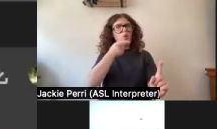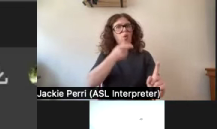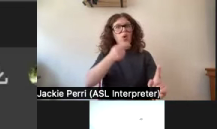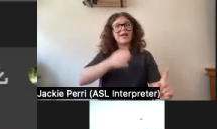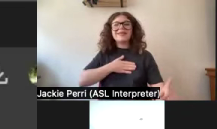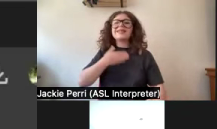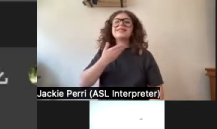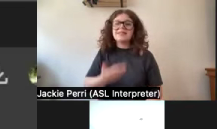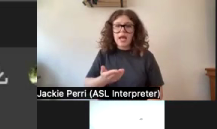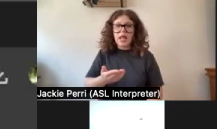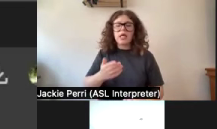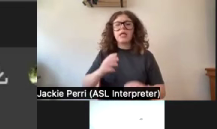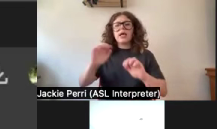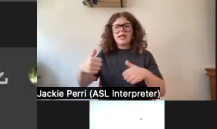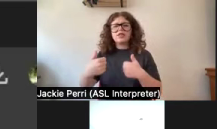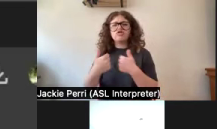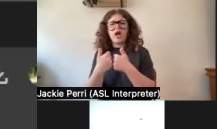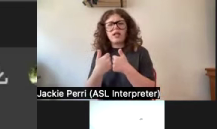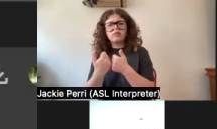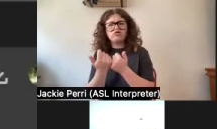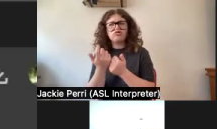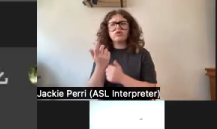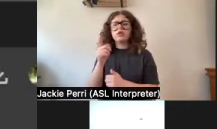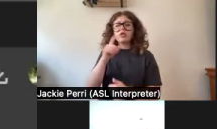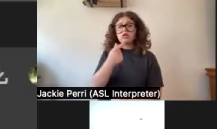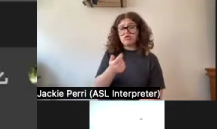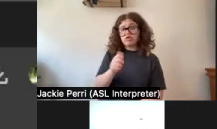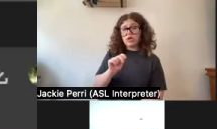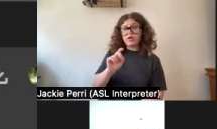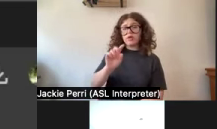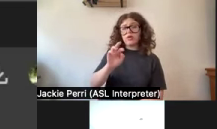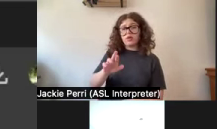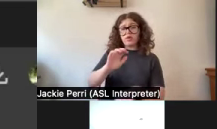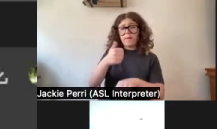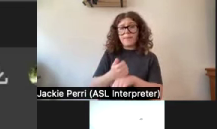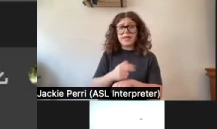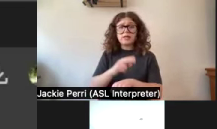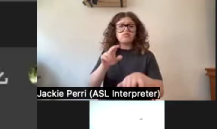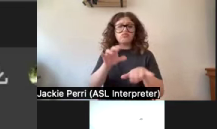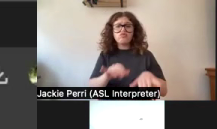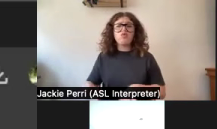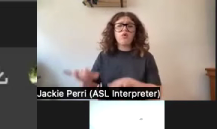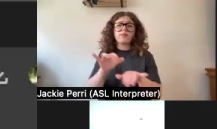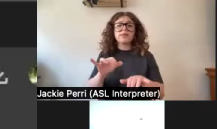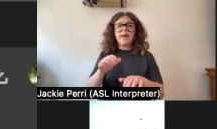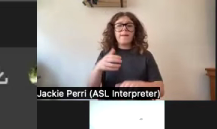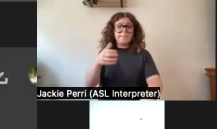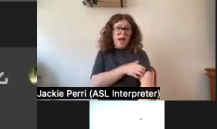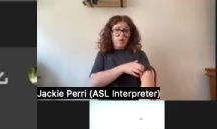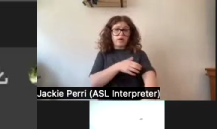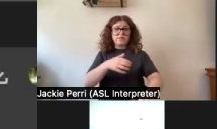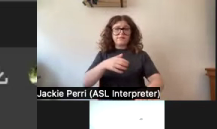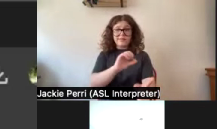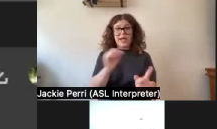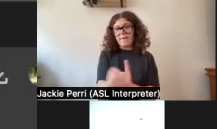challenges gender-based norms and power dynamics. When I use the term gender-based norms, I think sometimes people think